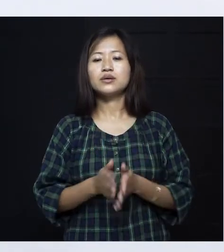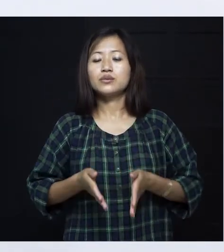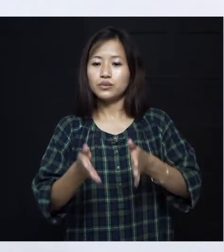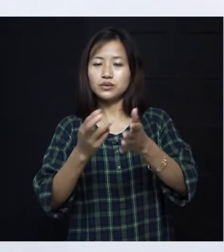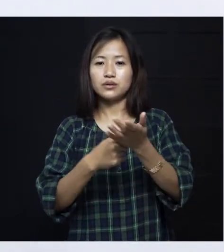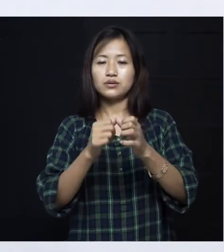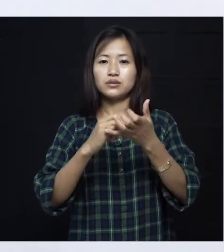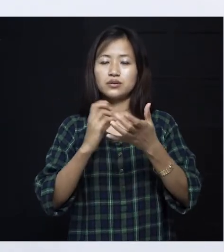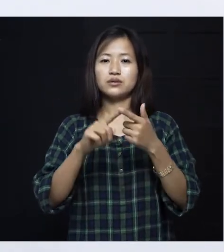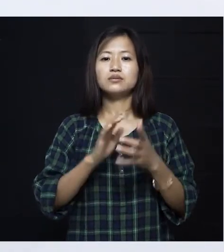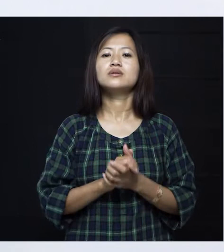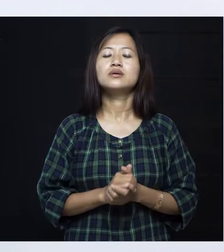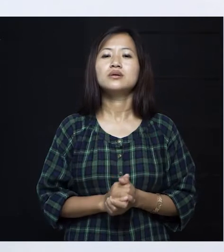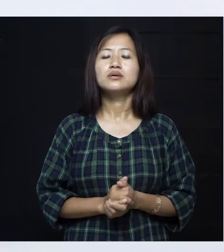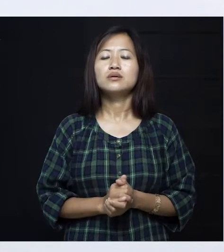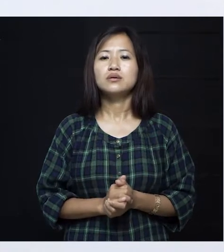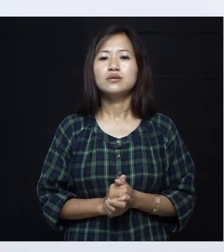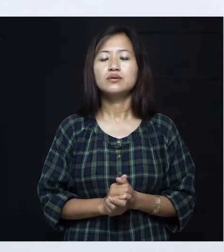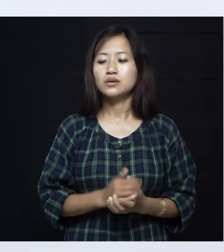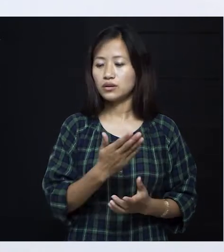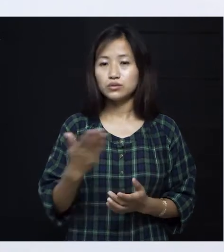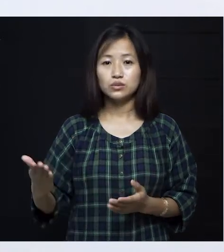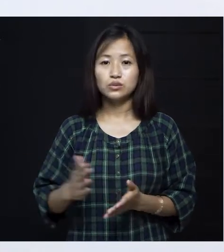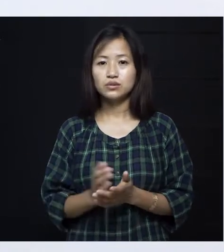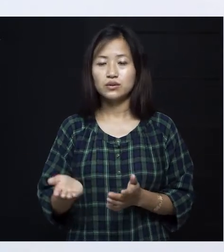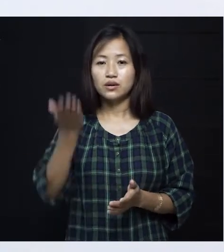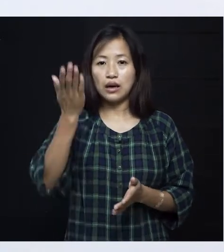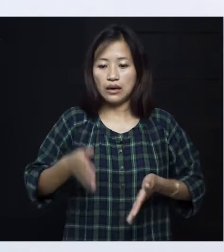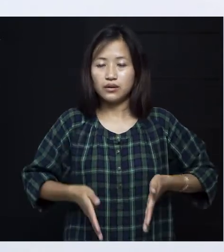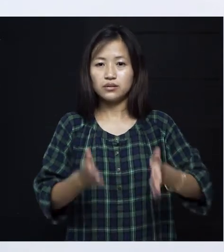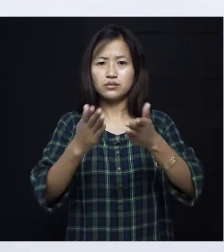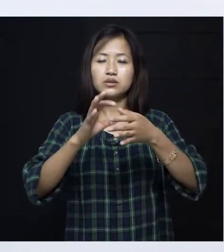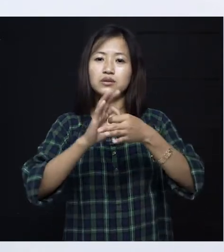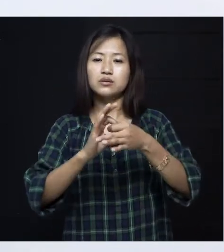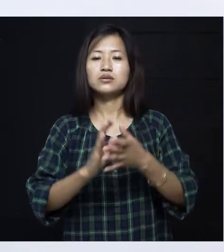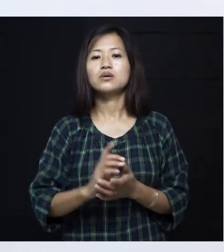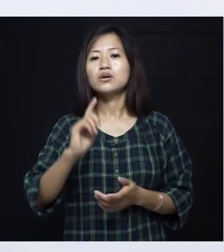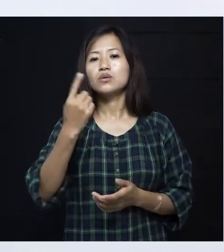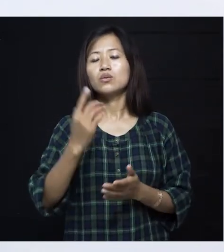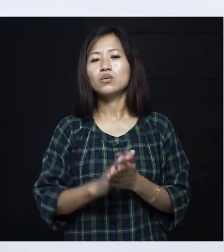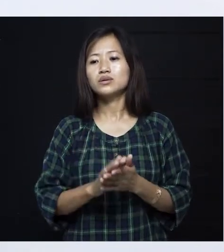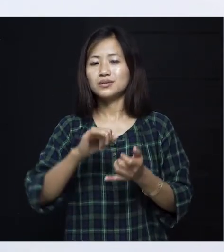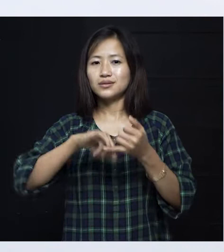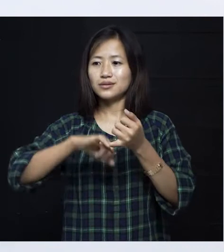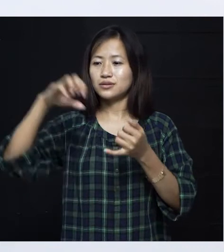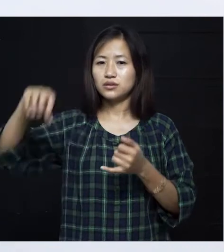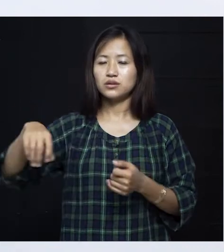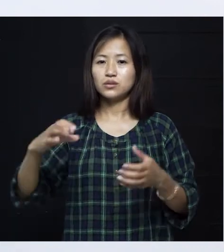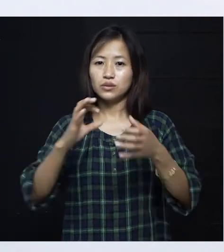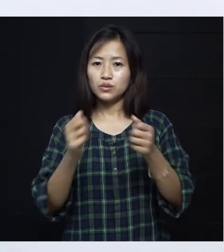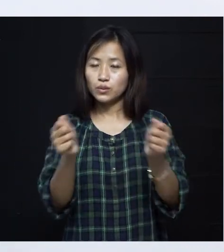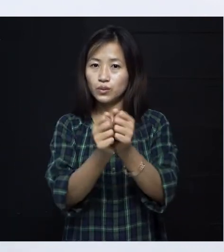highways. Okay, now national highways means those highways which connect, okay, one state with